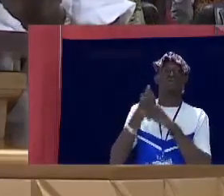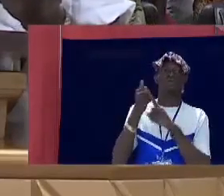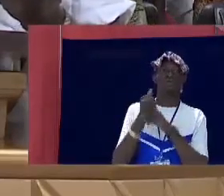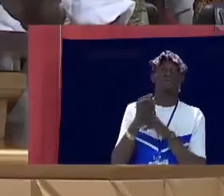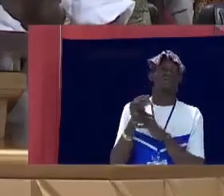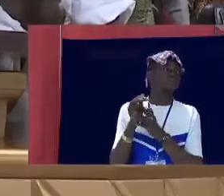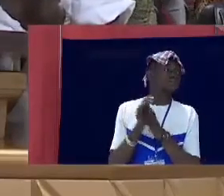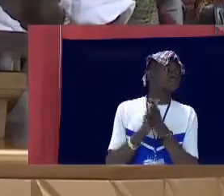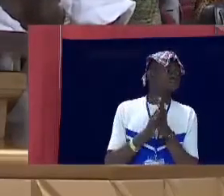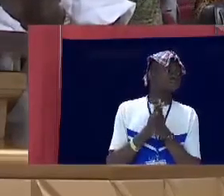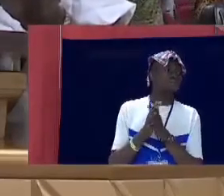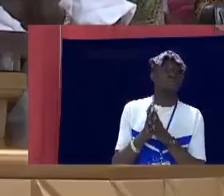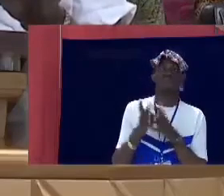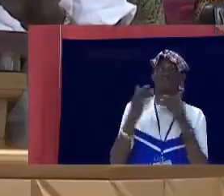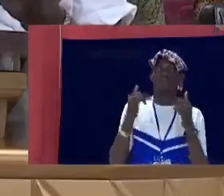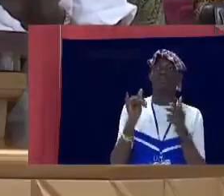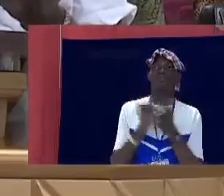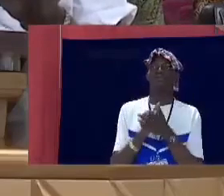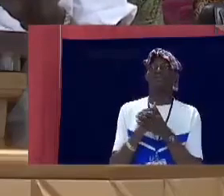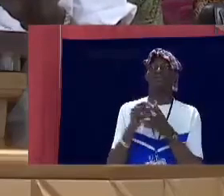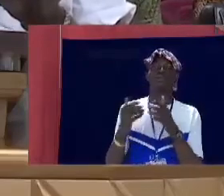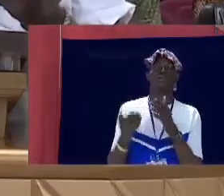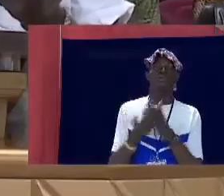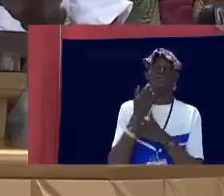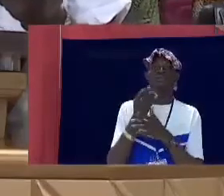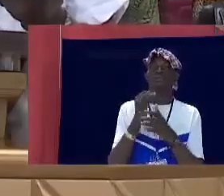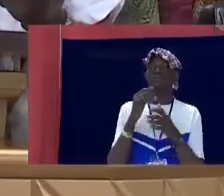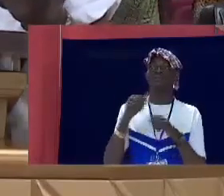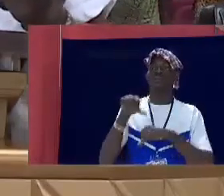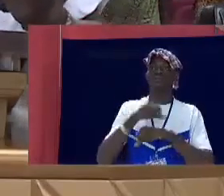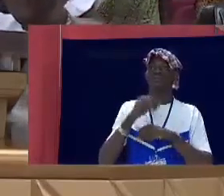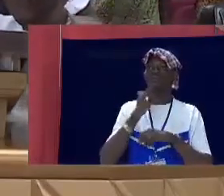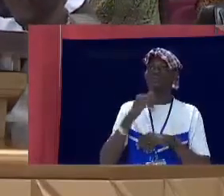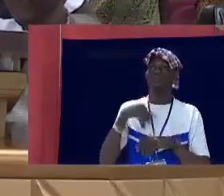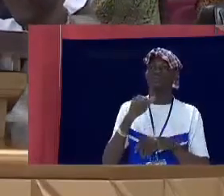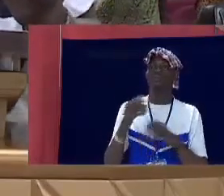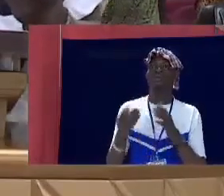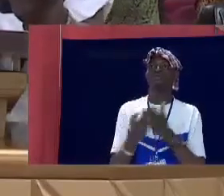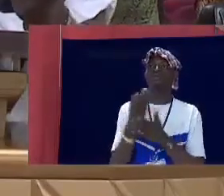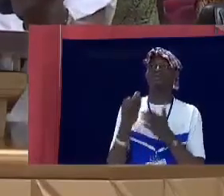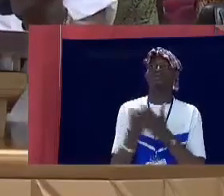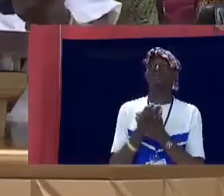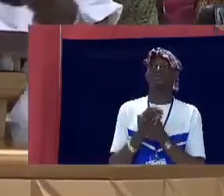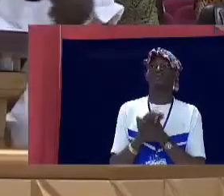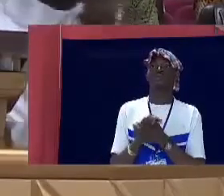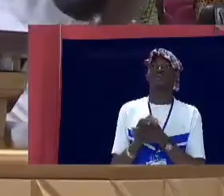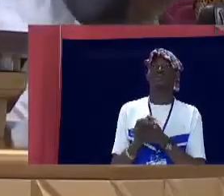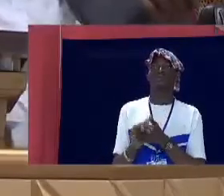anointing is still fresh.